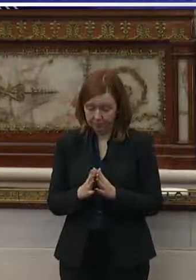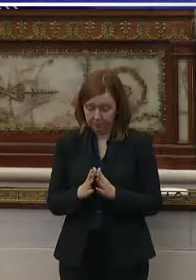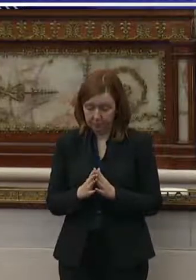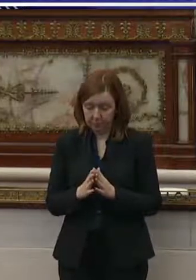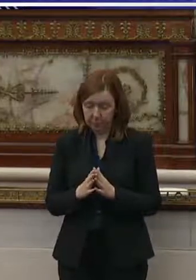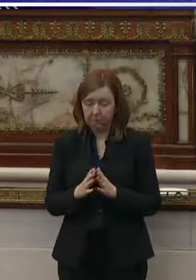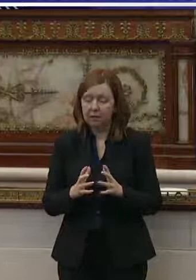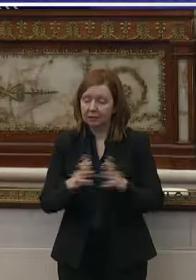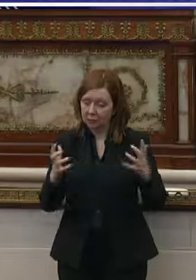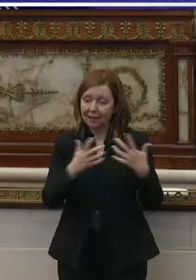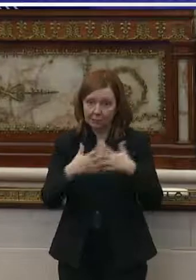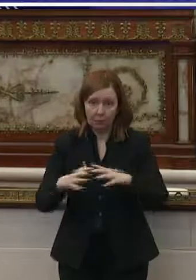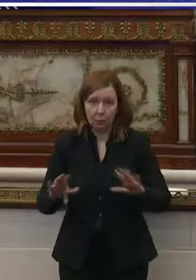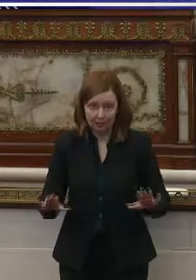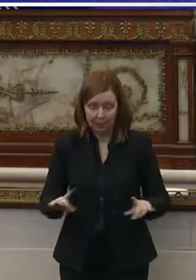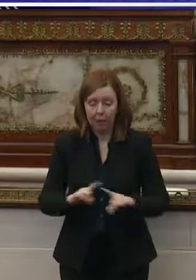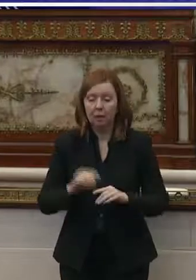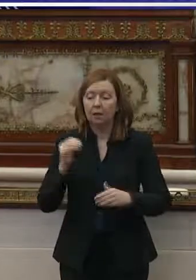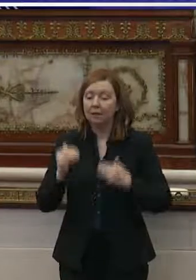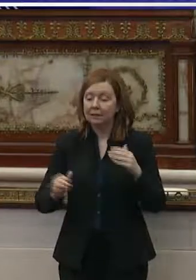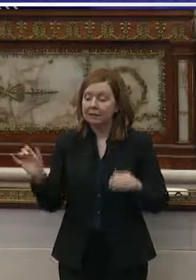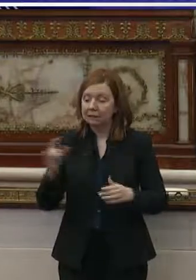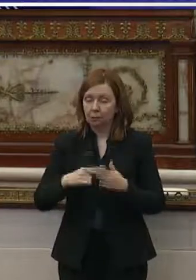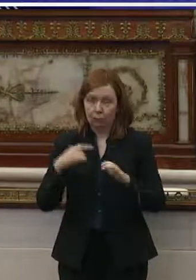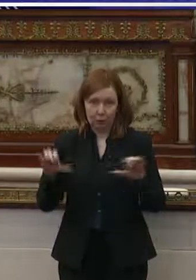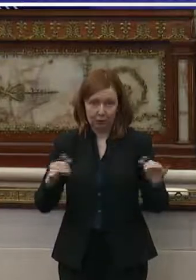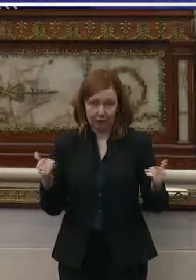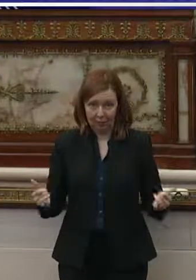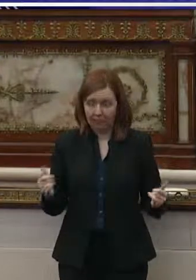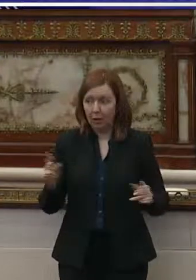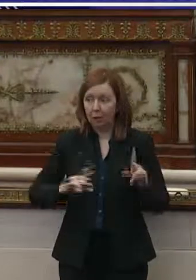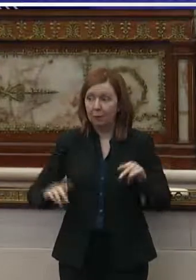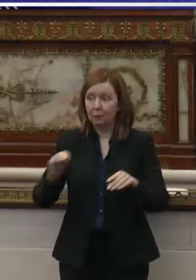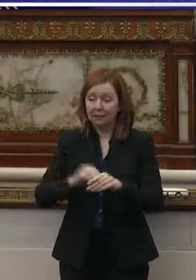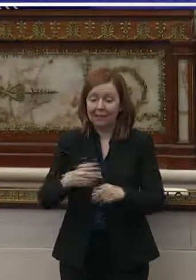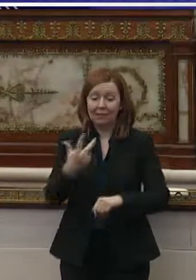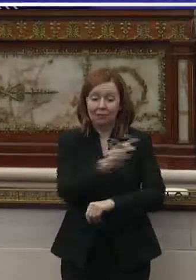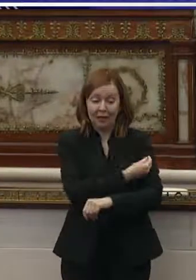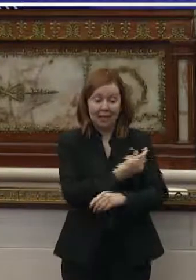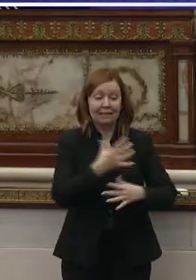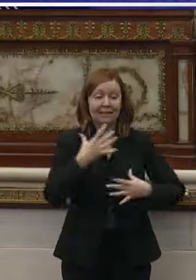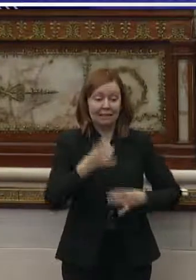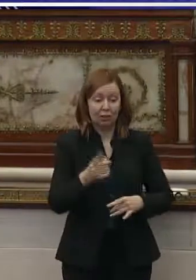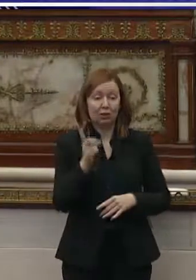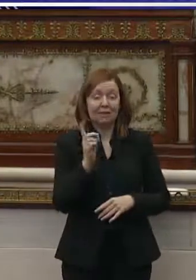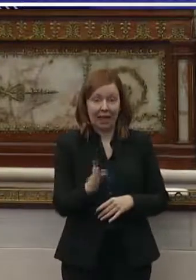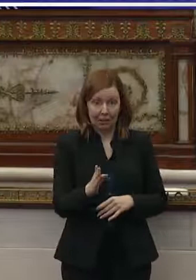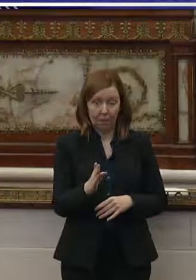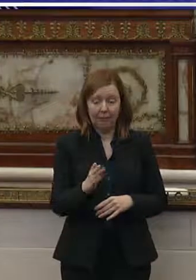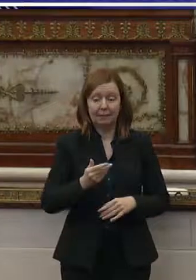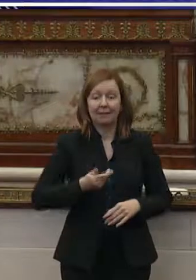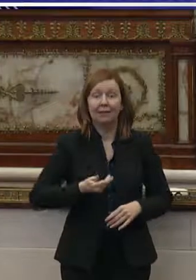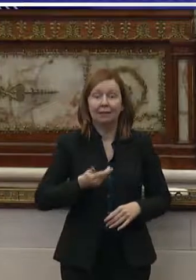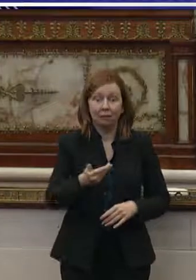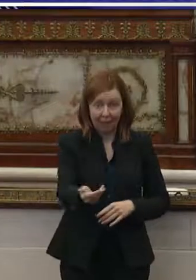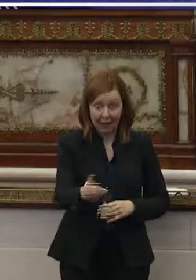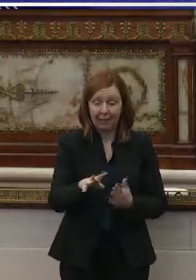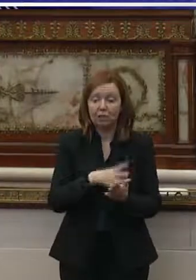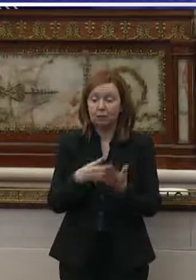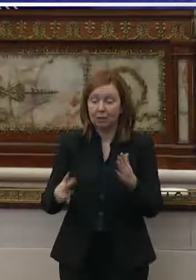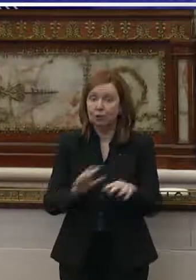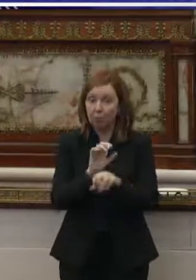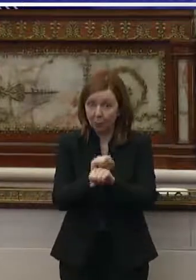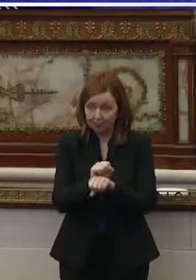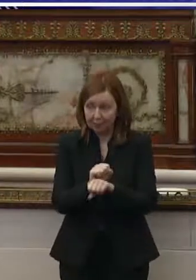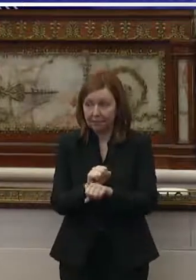much to be worked out, but the process, similar to what we're doing right now, people who are in our vaccine interest database will be invited to schedule an appointment. So